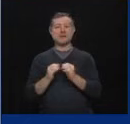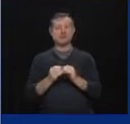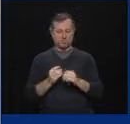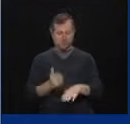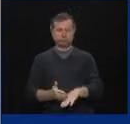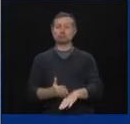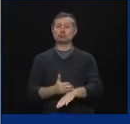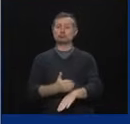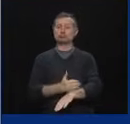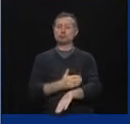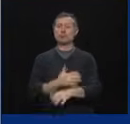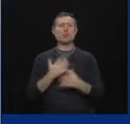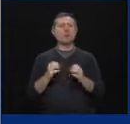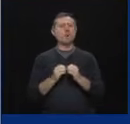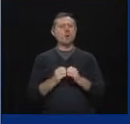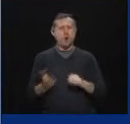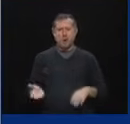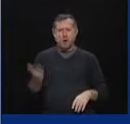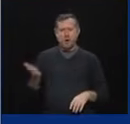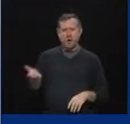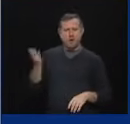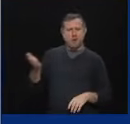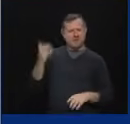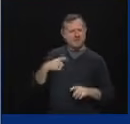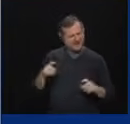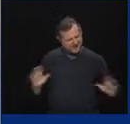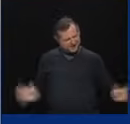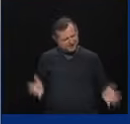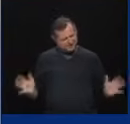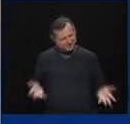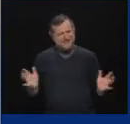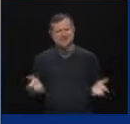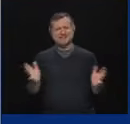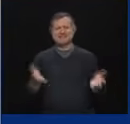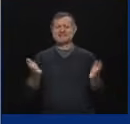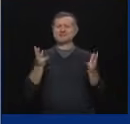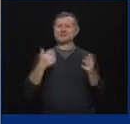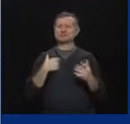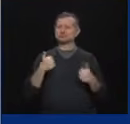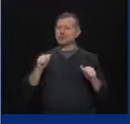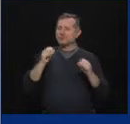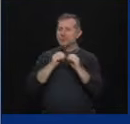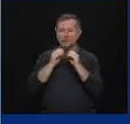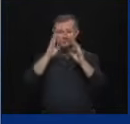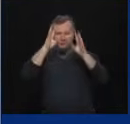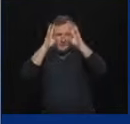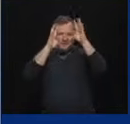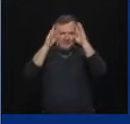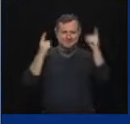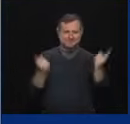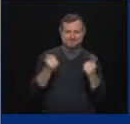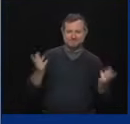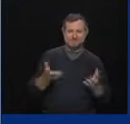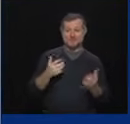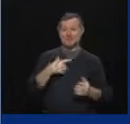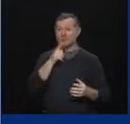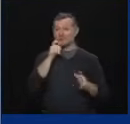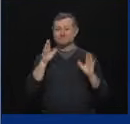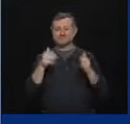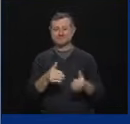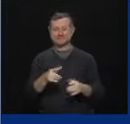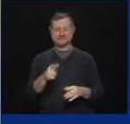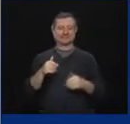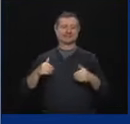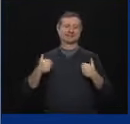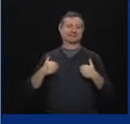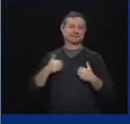see them go up. We're going to continue pushing that. We're going to continue finding creative ways to make sure that that happens, especially with our teenagers. Teenagers have